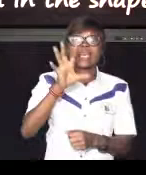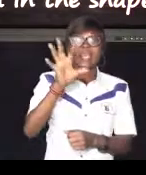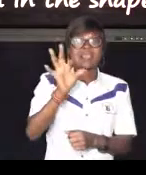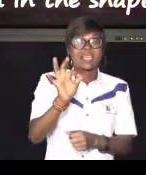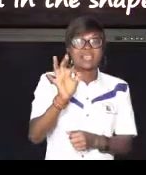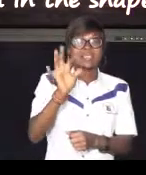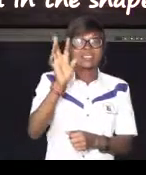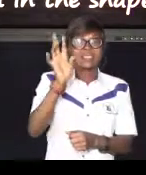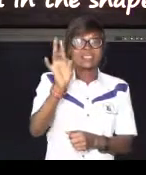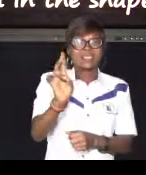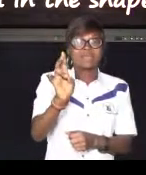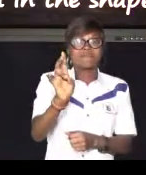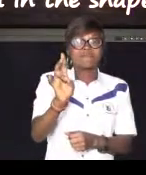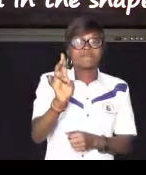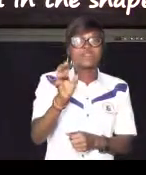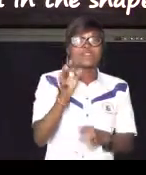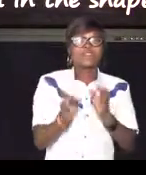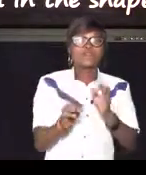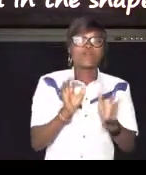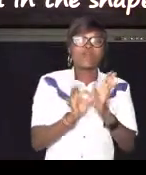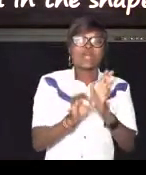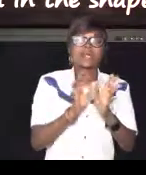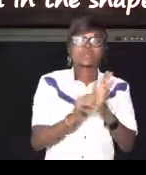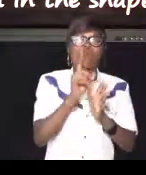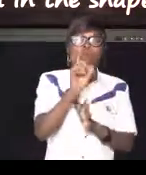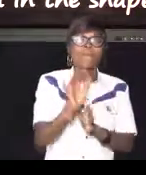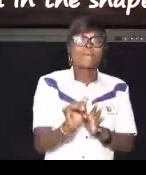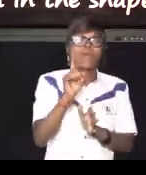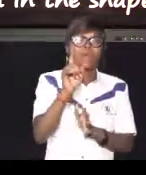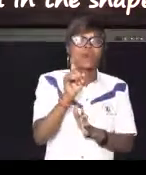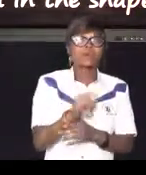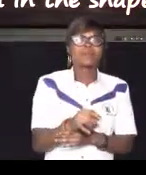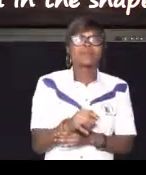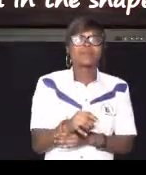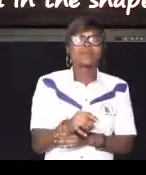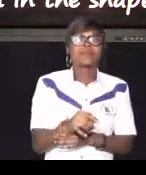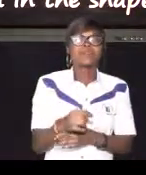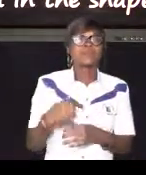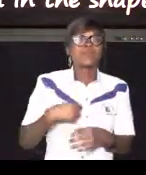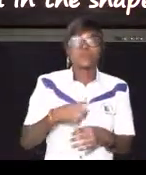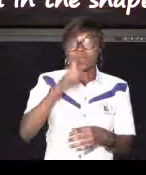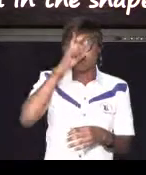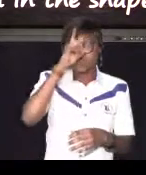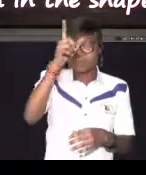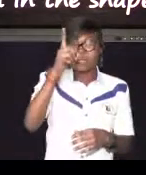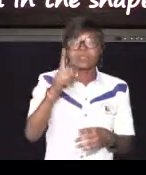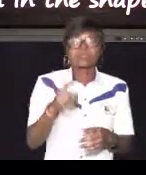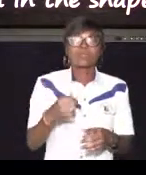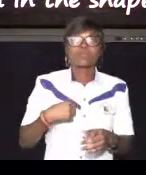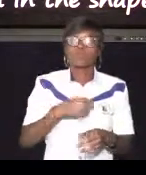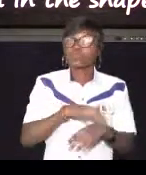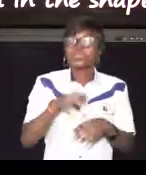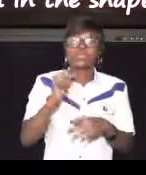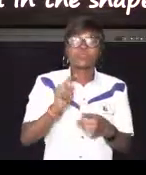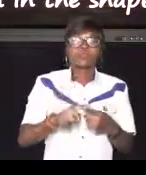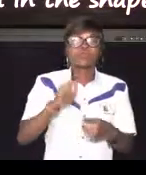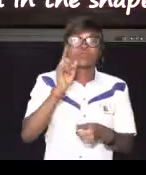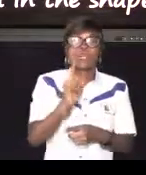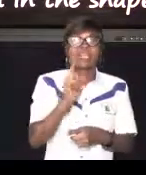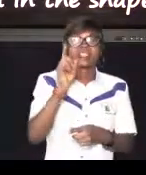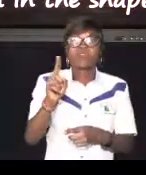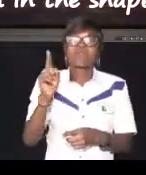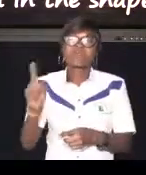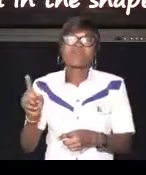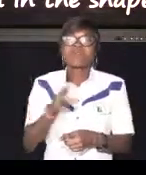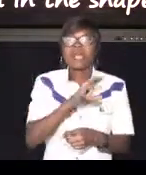97 unit squares. If you count one by one, you get 97. But you know, we are smart enough, we do not need to count one by one. Just